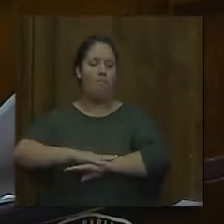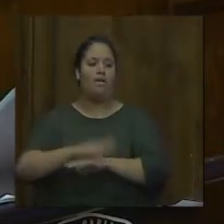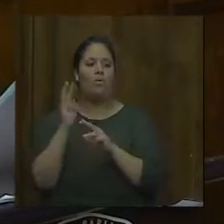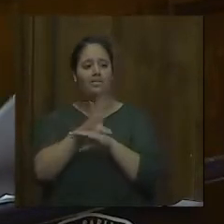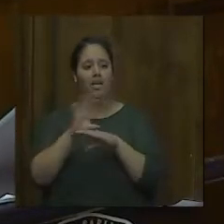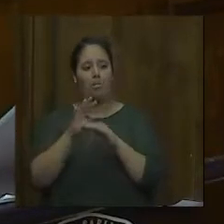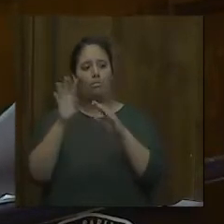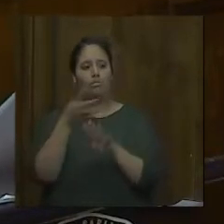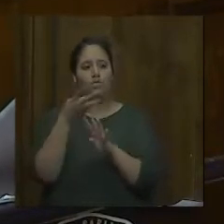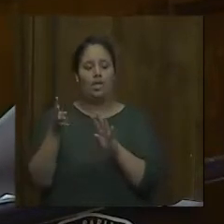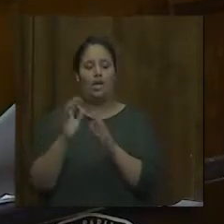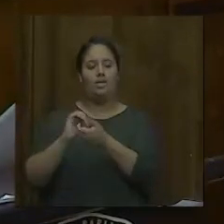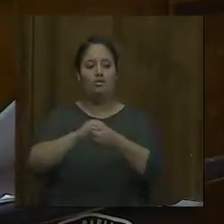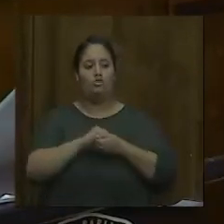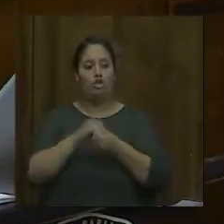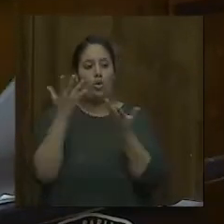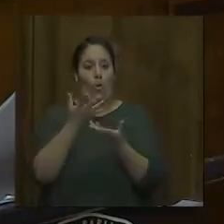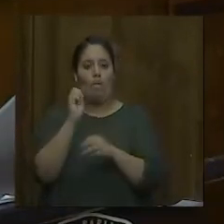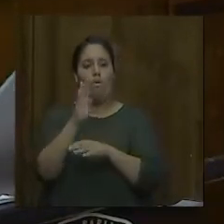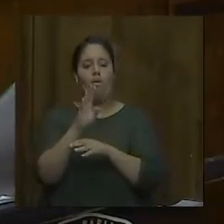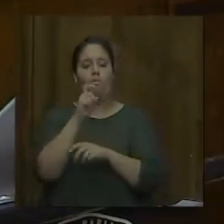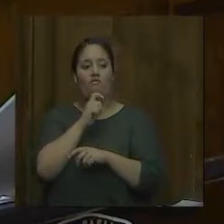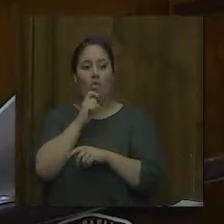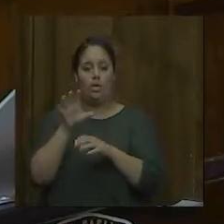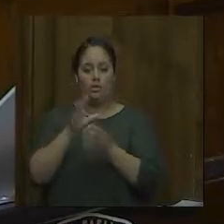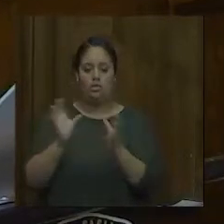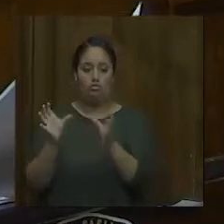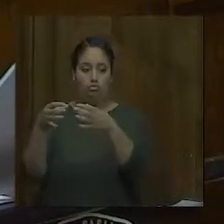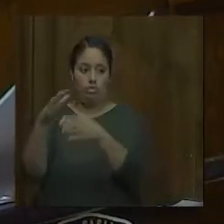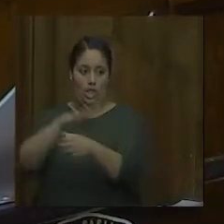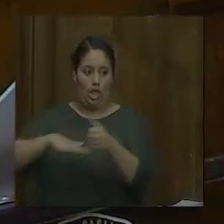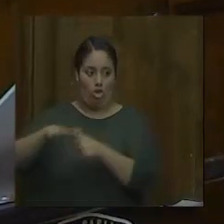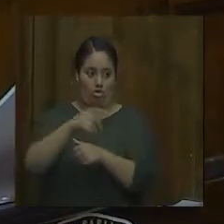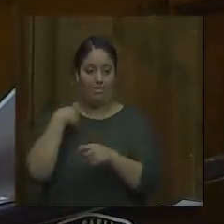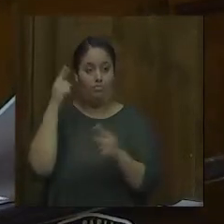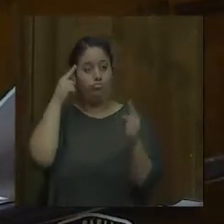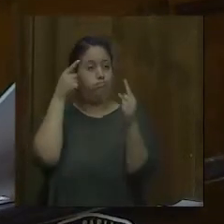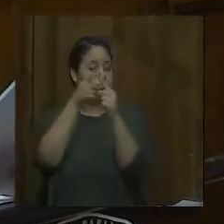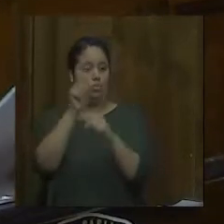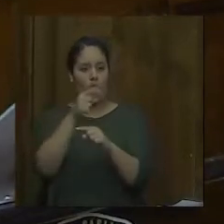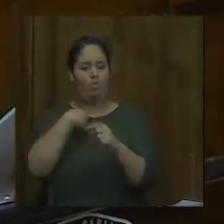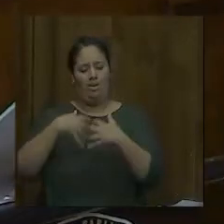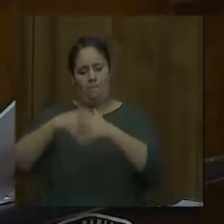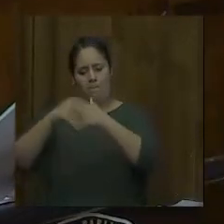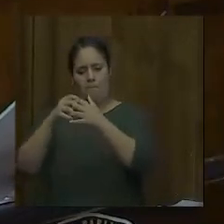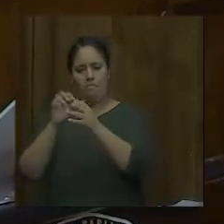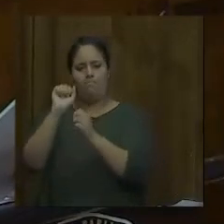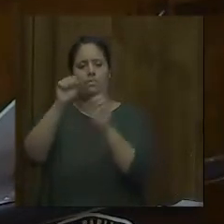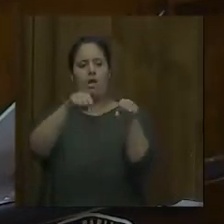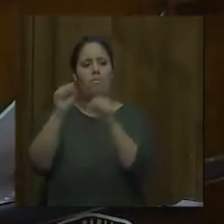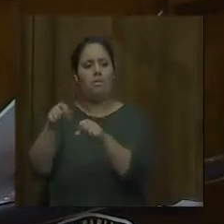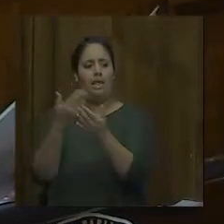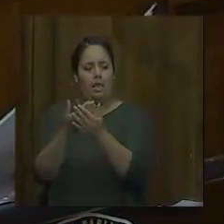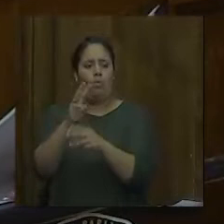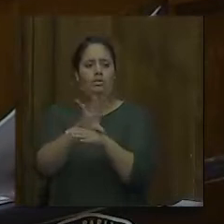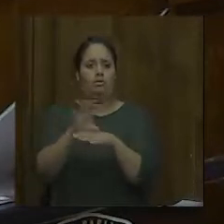and communities in the Beaufort West region. It is our intention to maximize the potential of choral music in